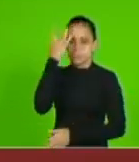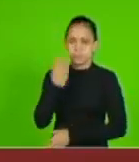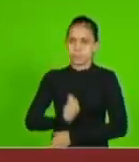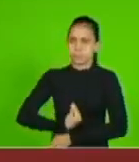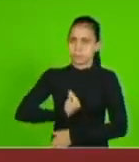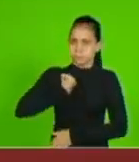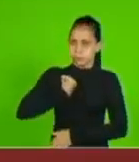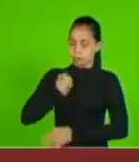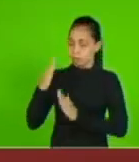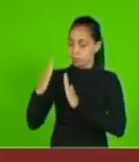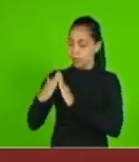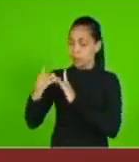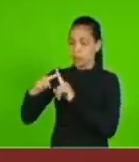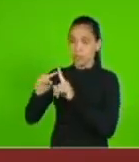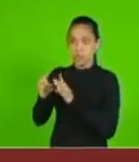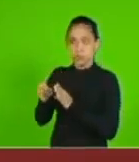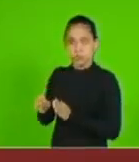church,